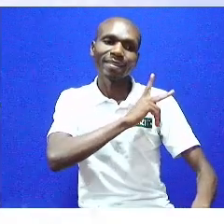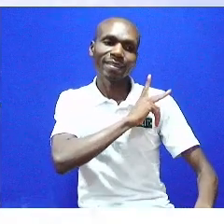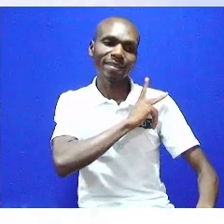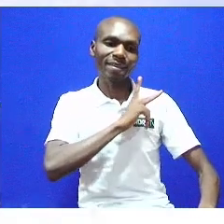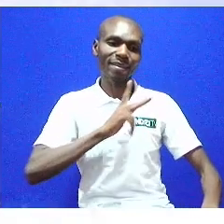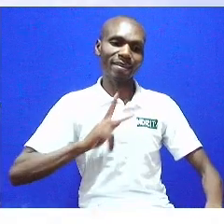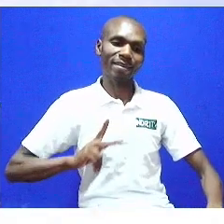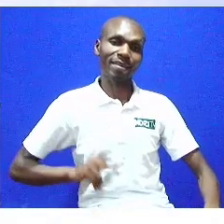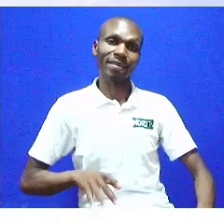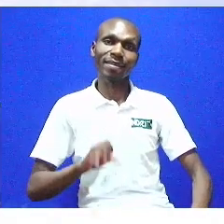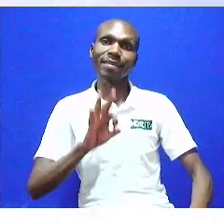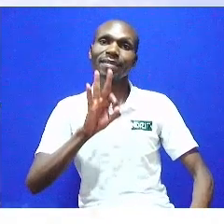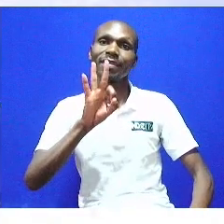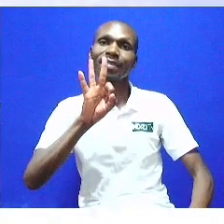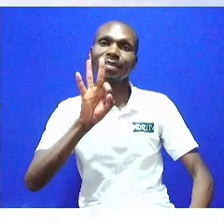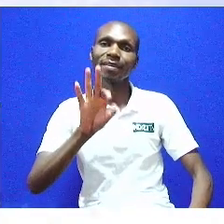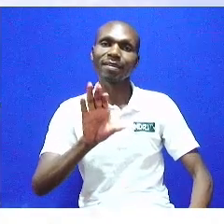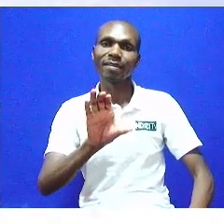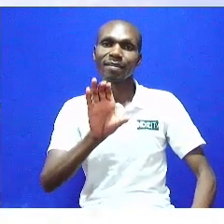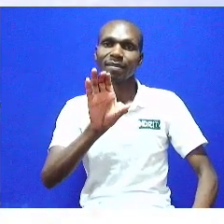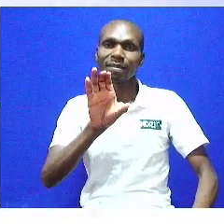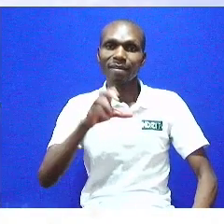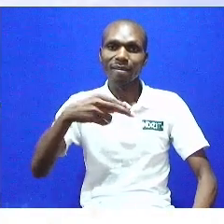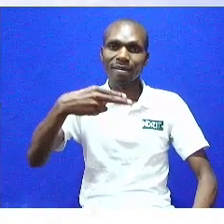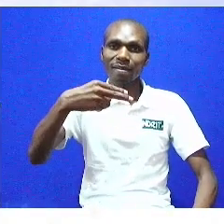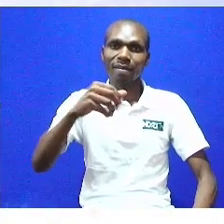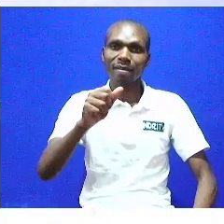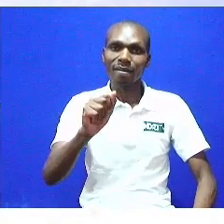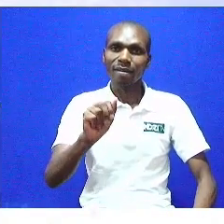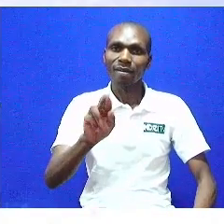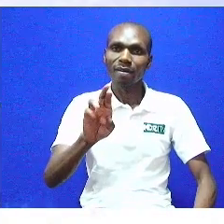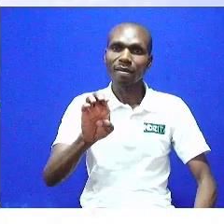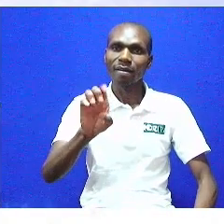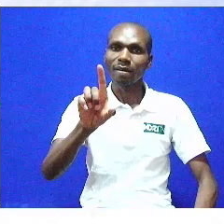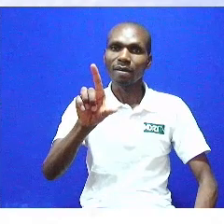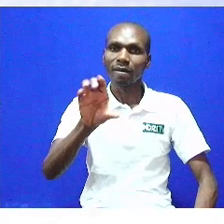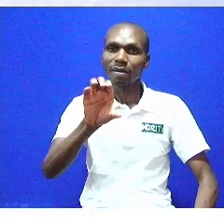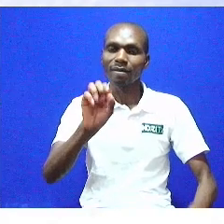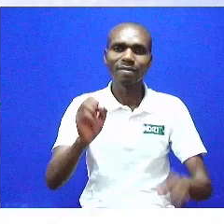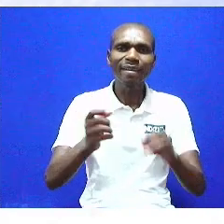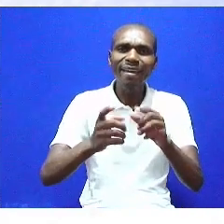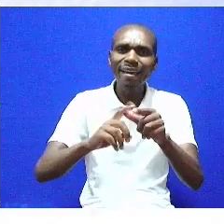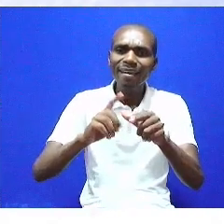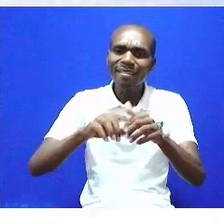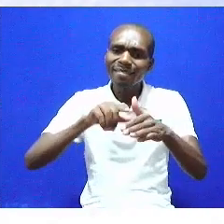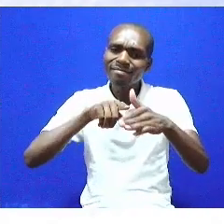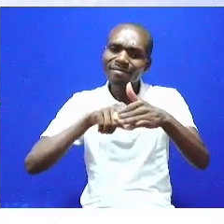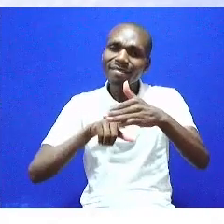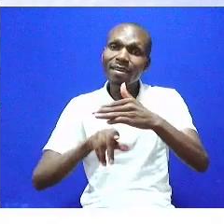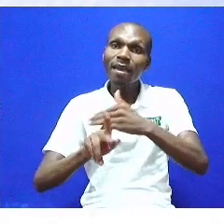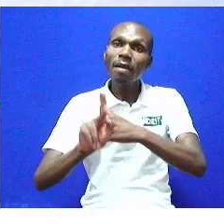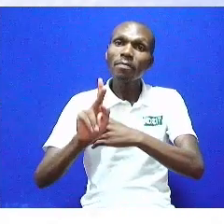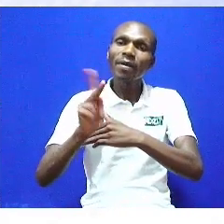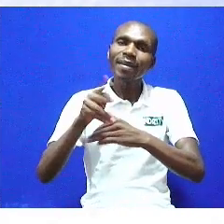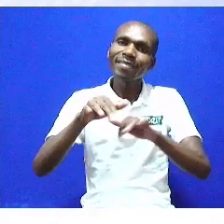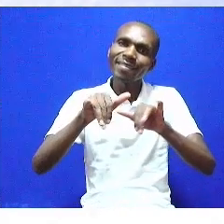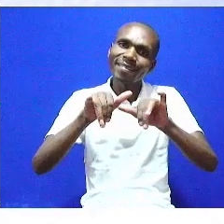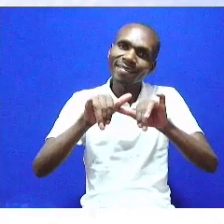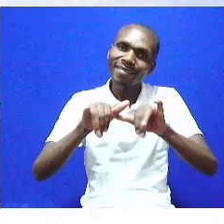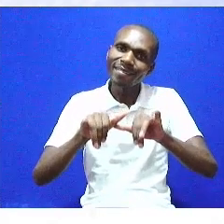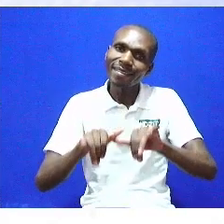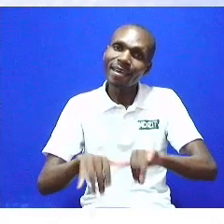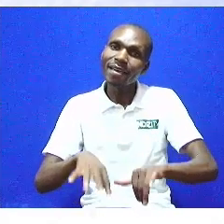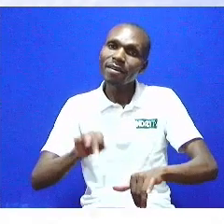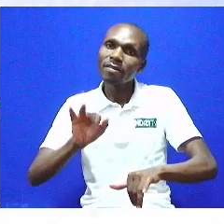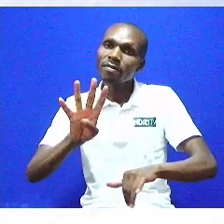Jals ni ganyara kago cha ketaro ya ebena sensi ya Kenya ekero agochikoba asitaro ya matukane ekera nyaraga